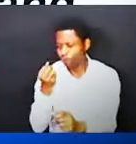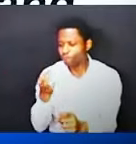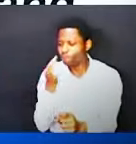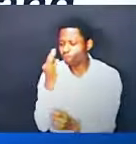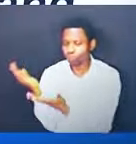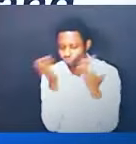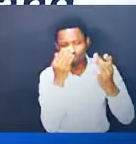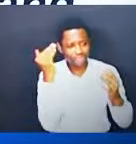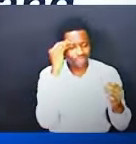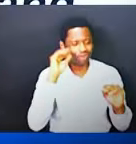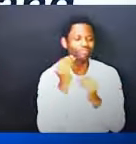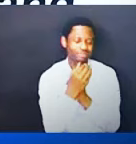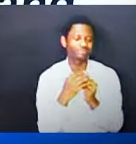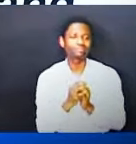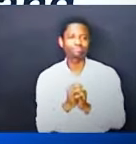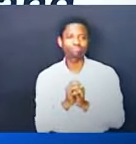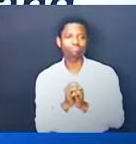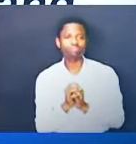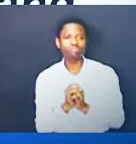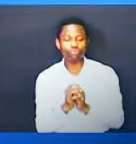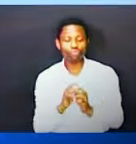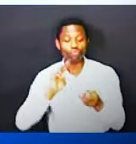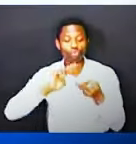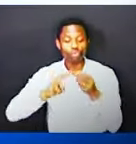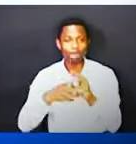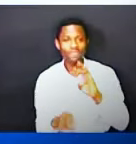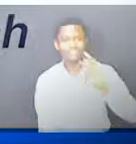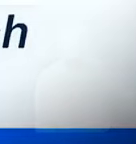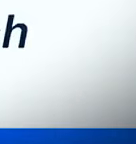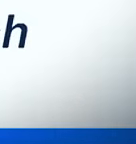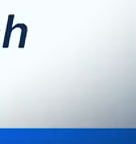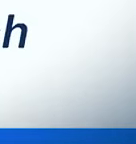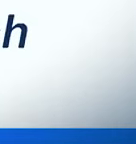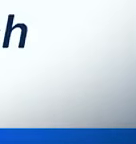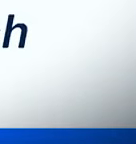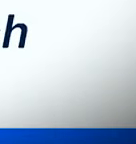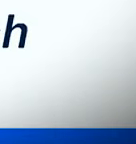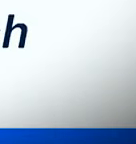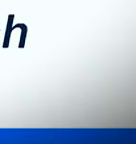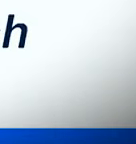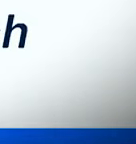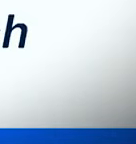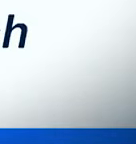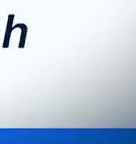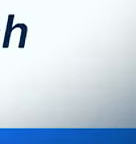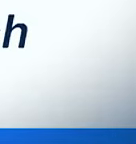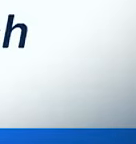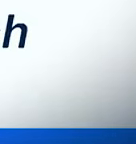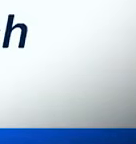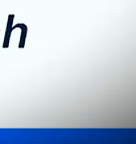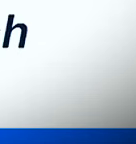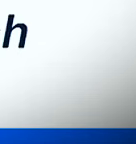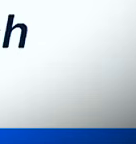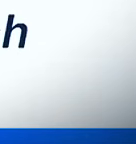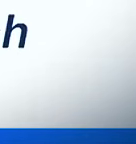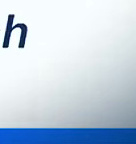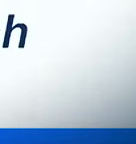the last one is revitalizing worship and fellowship in the local church.